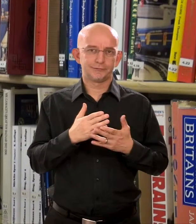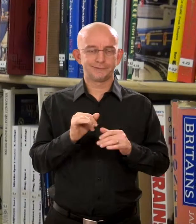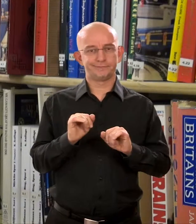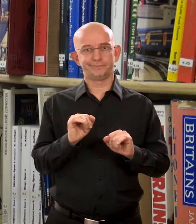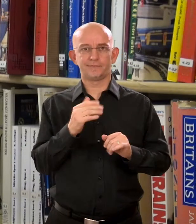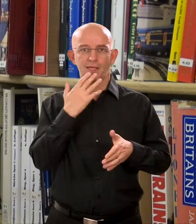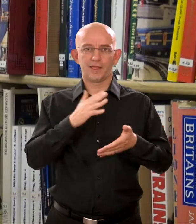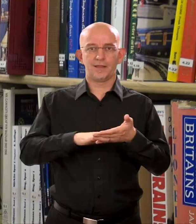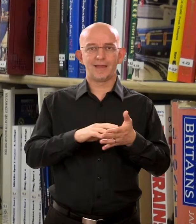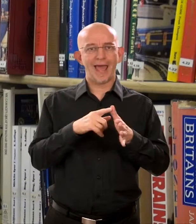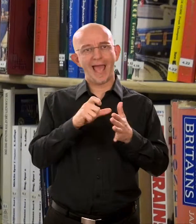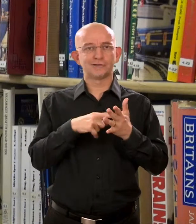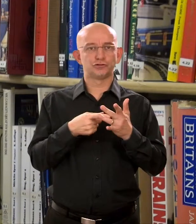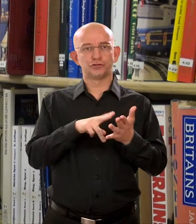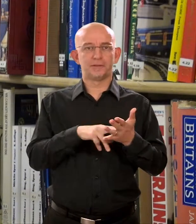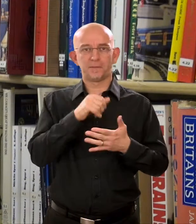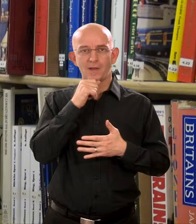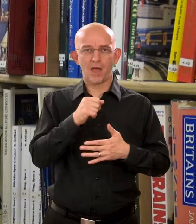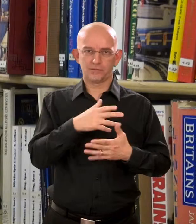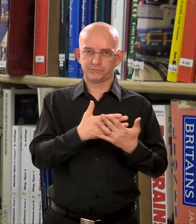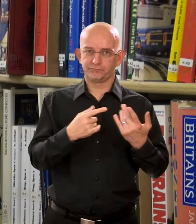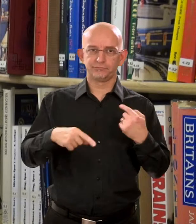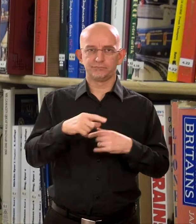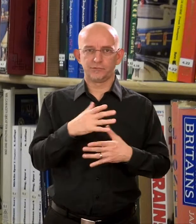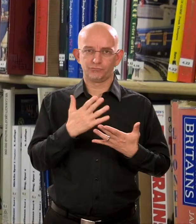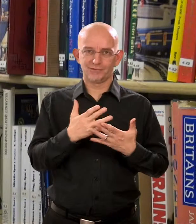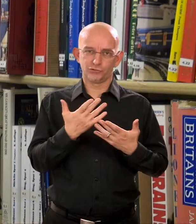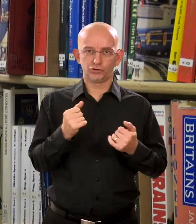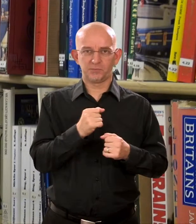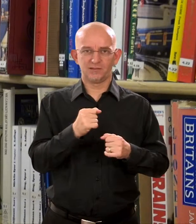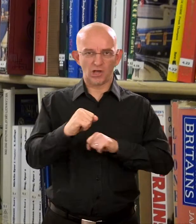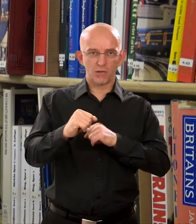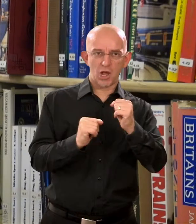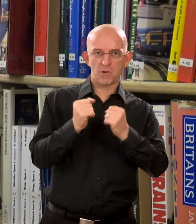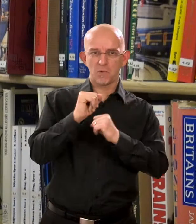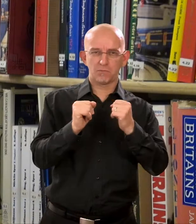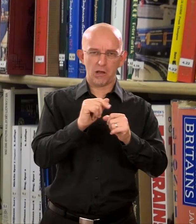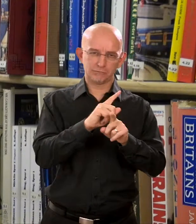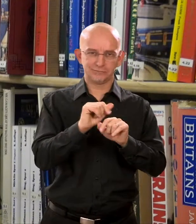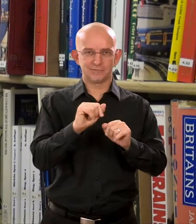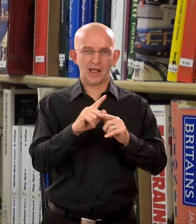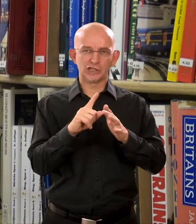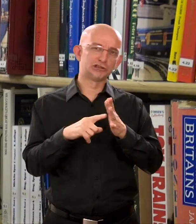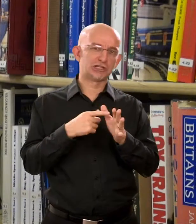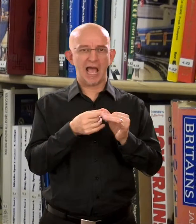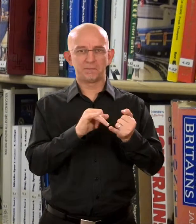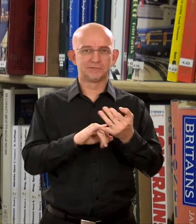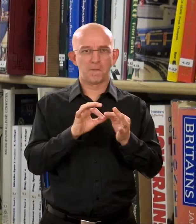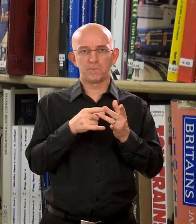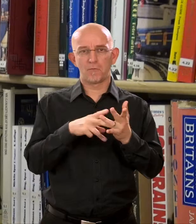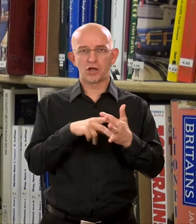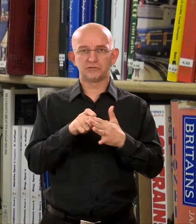Man, multiple of them, which I kind of used as they